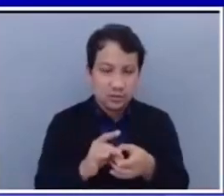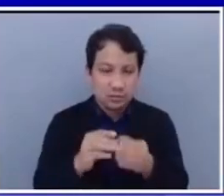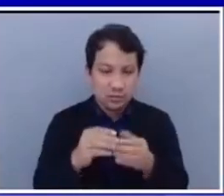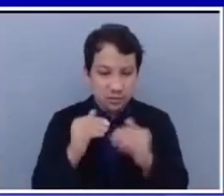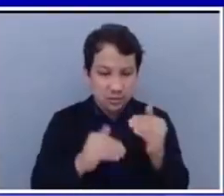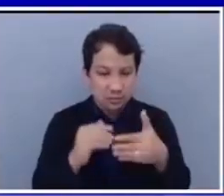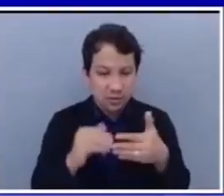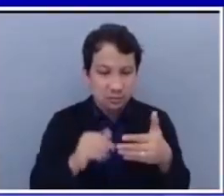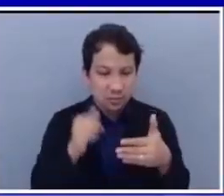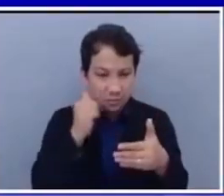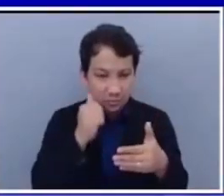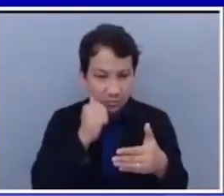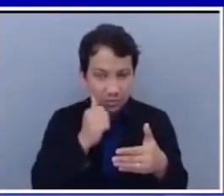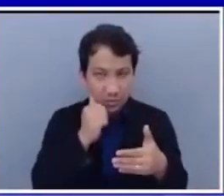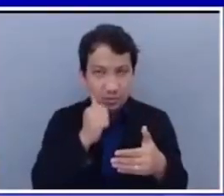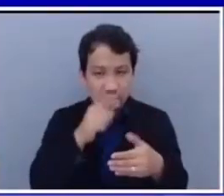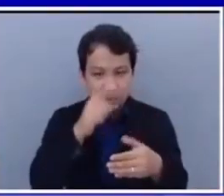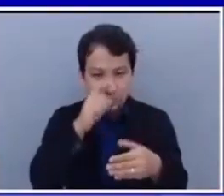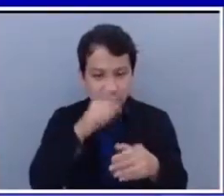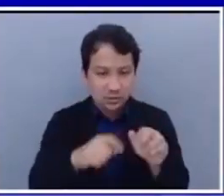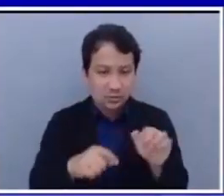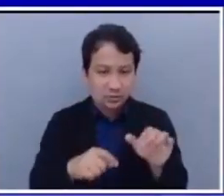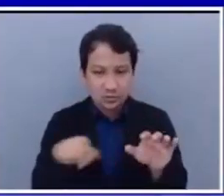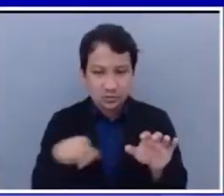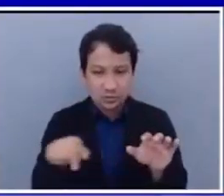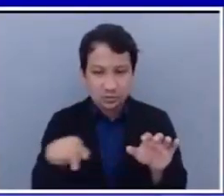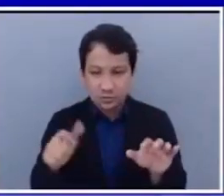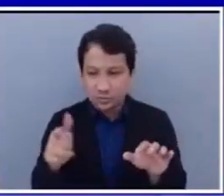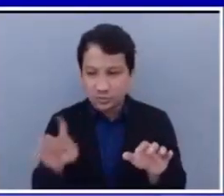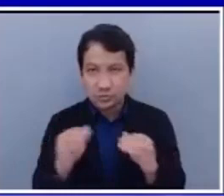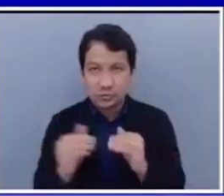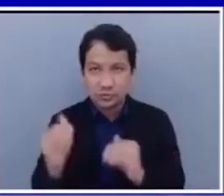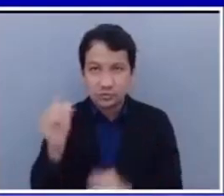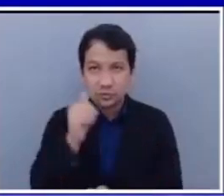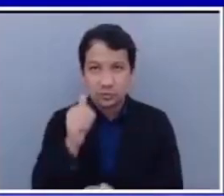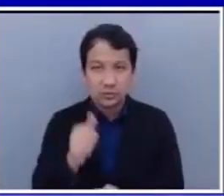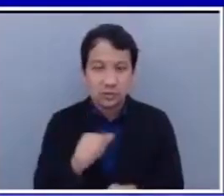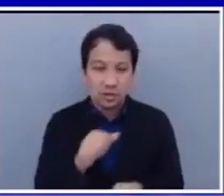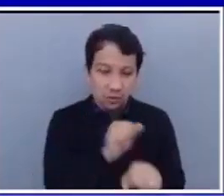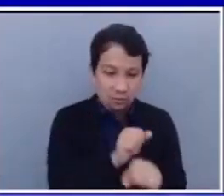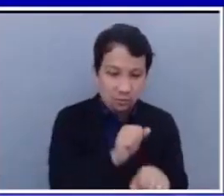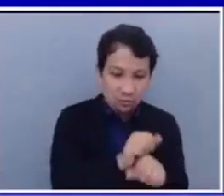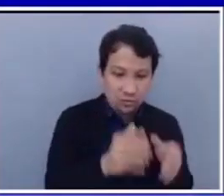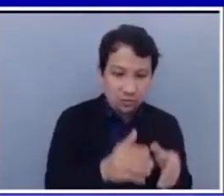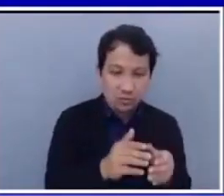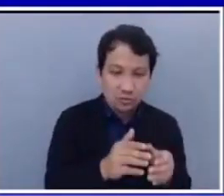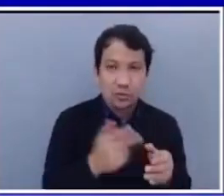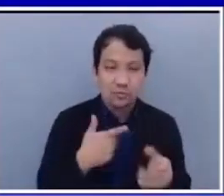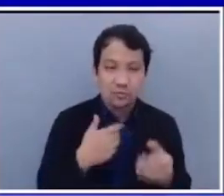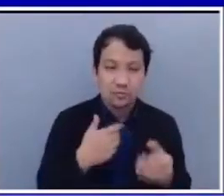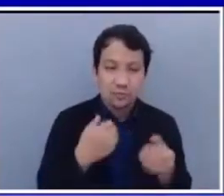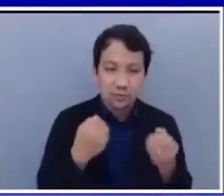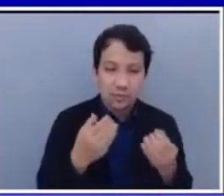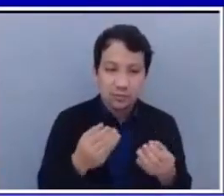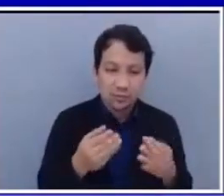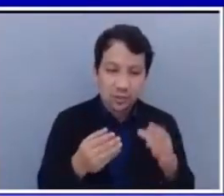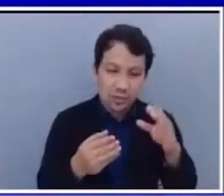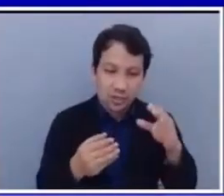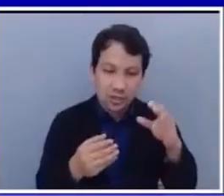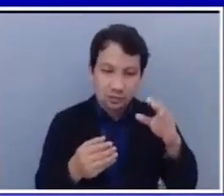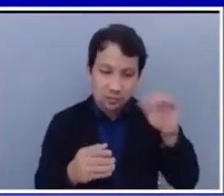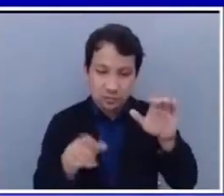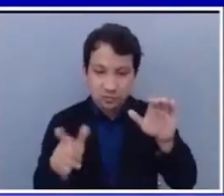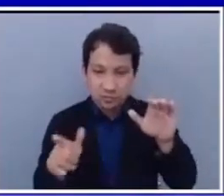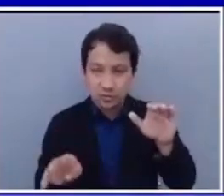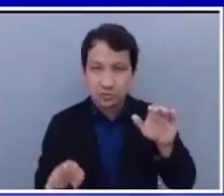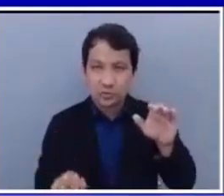to 24. Ang employed ay male, 15 to 24 din. At yung